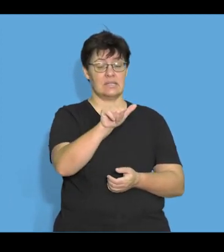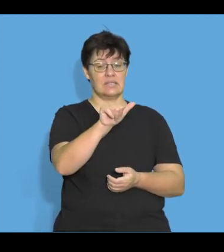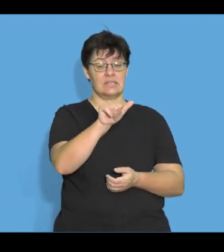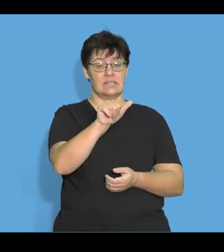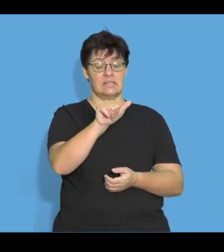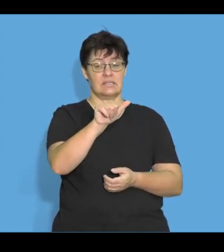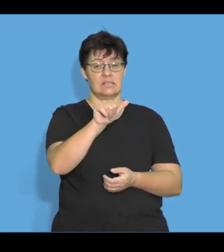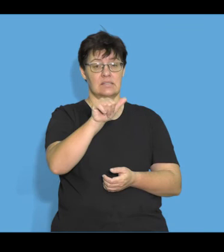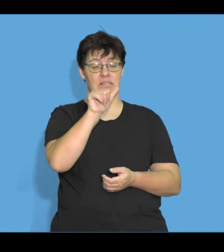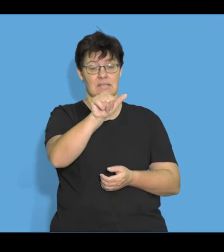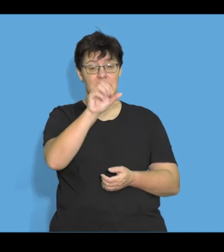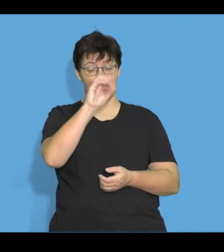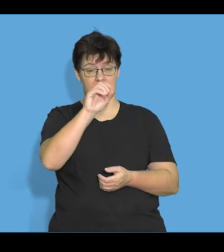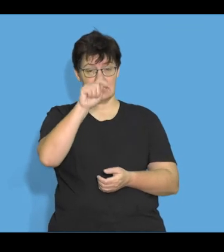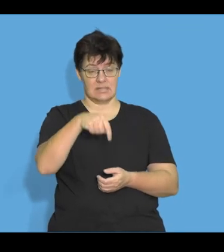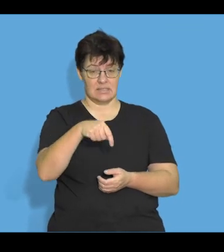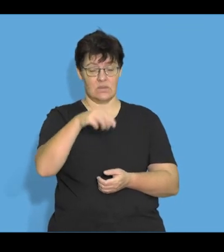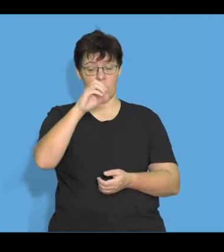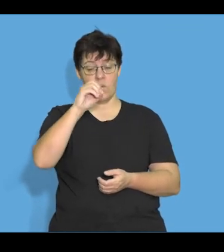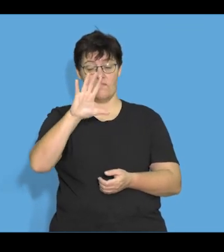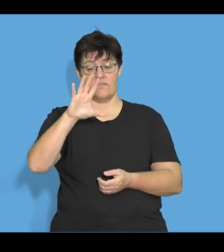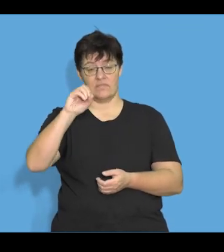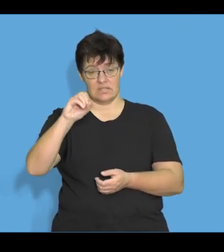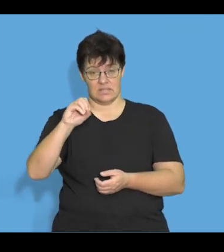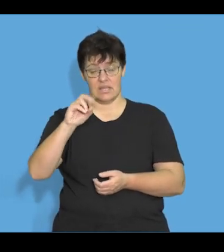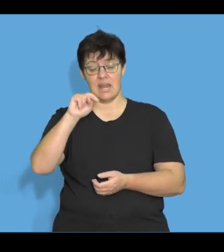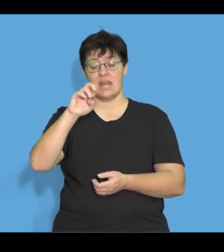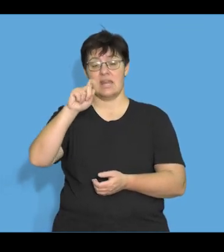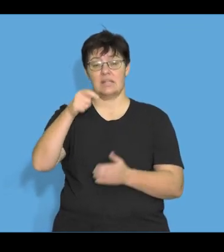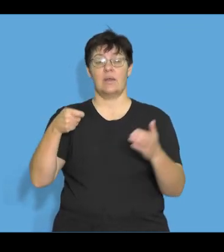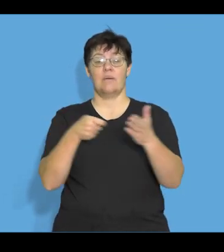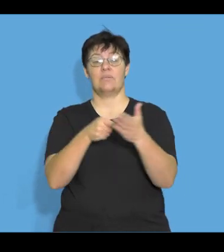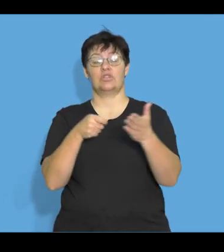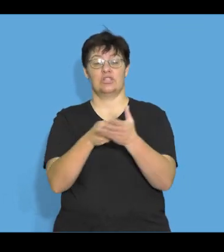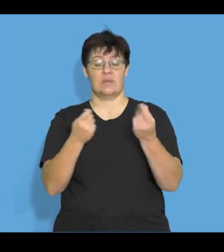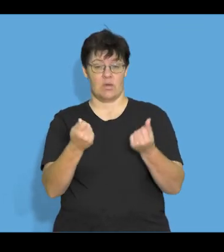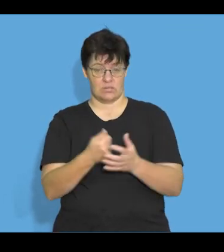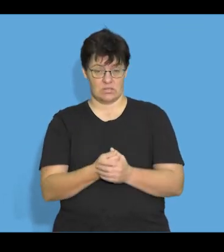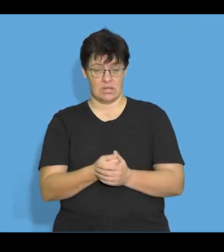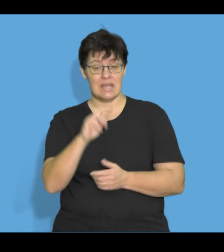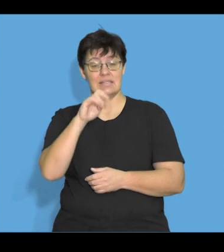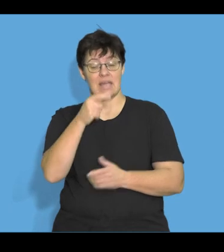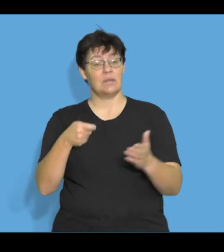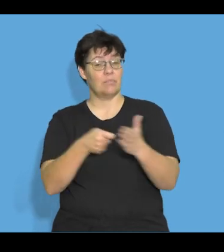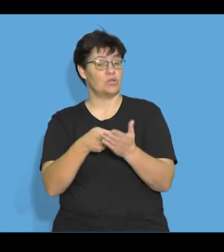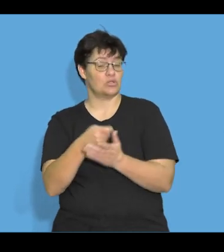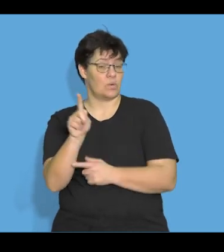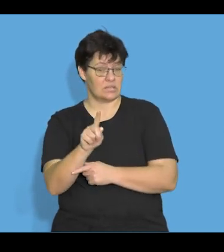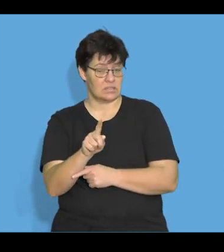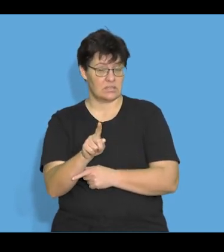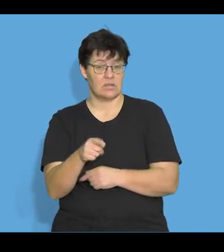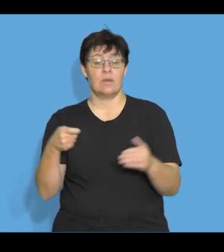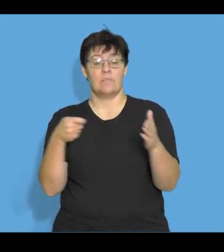660,050 is your net purchases figure. And what makes up net purchases? It will be your